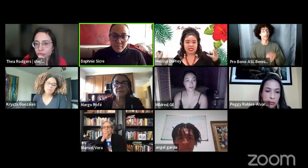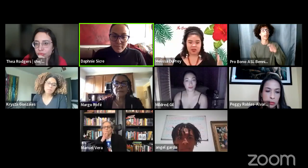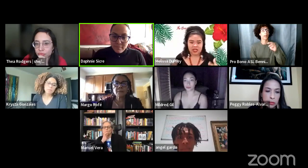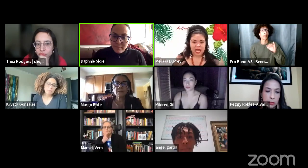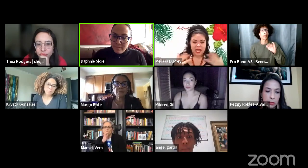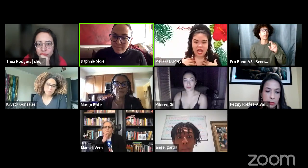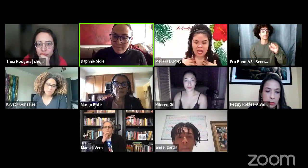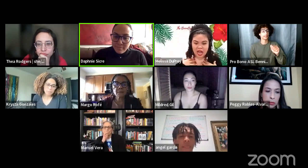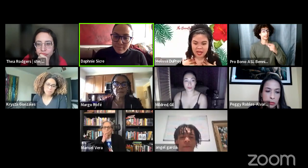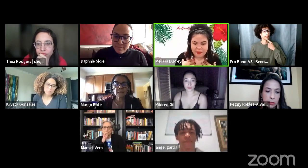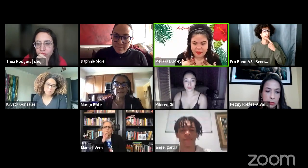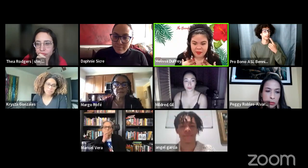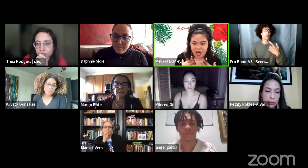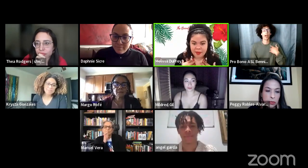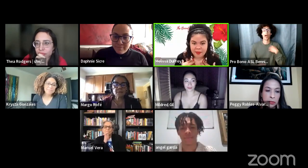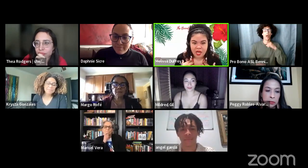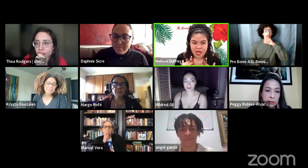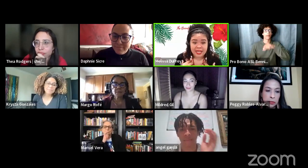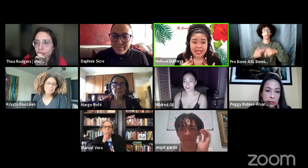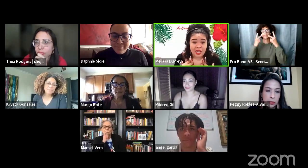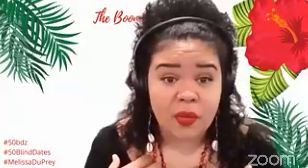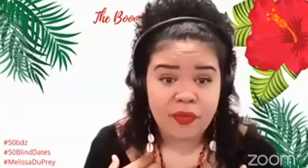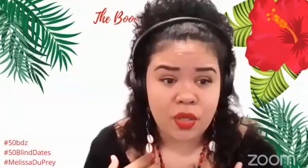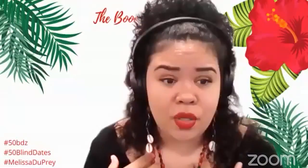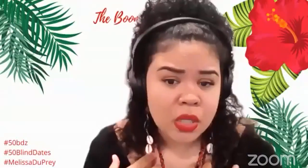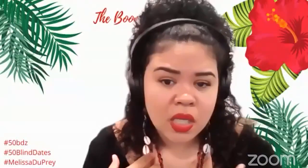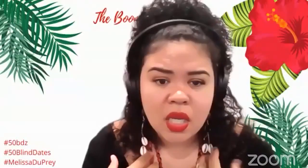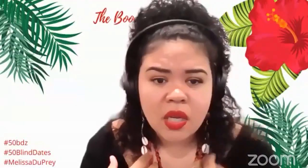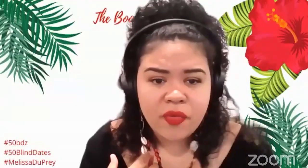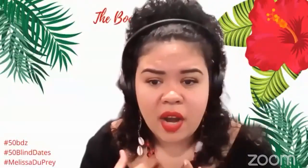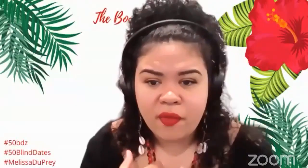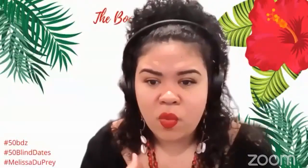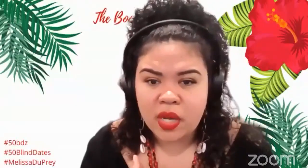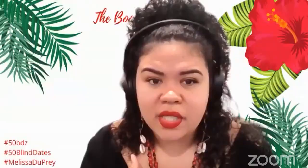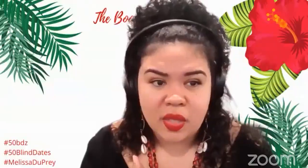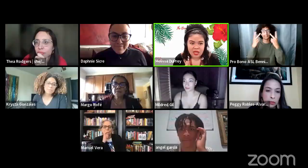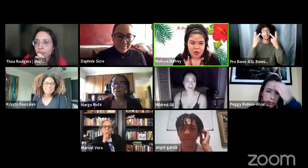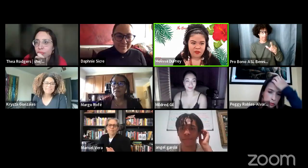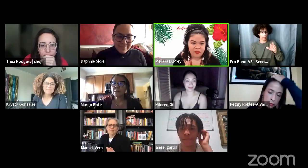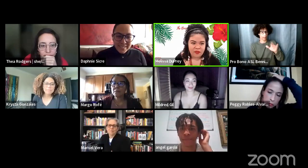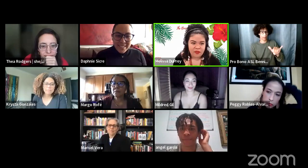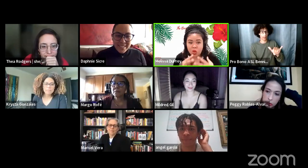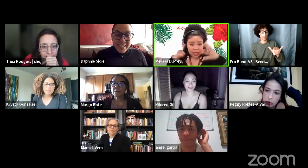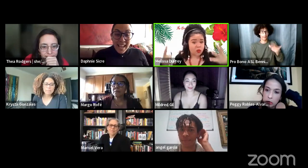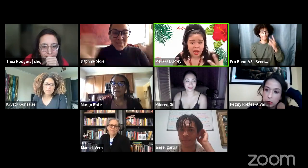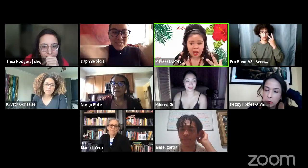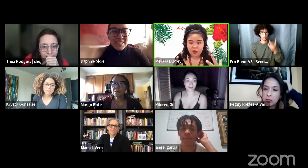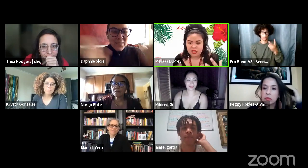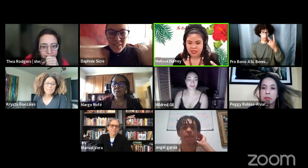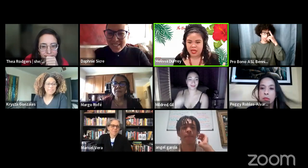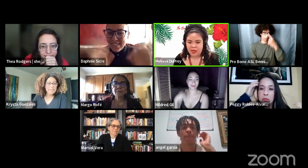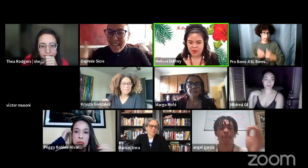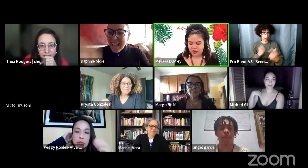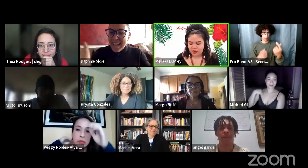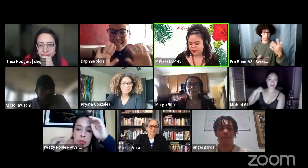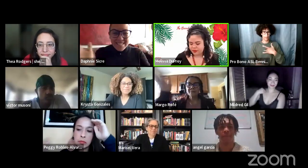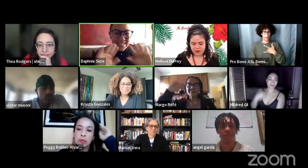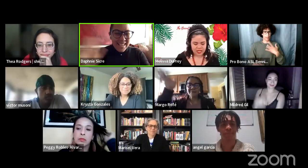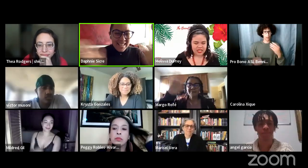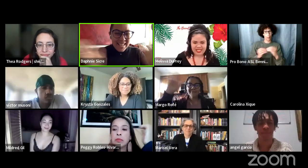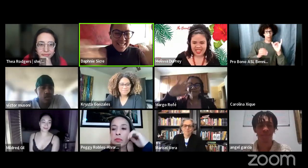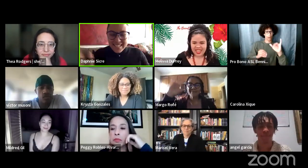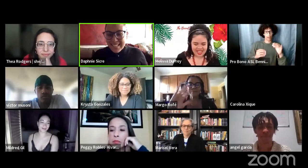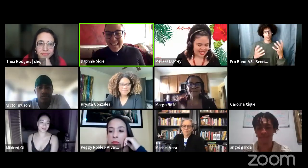also i'd love to see everything i i i'm i'm uh in gallery view for everyone so that way it feels more like a round table